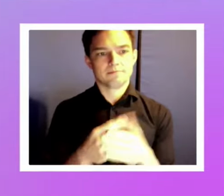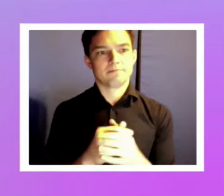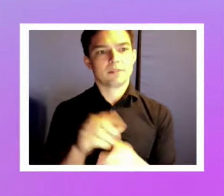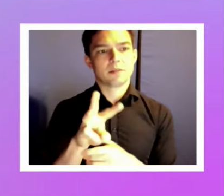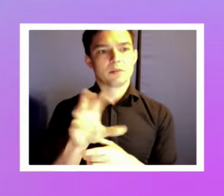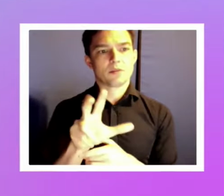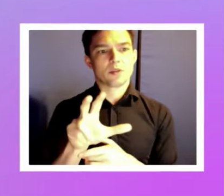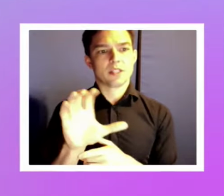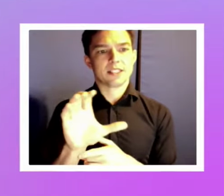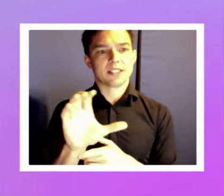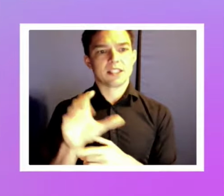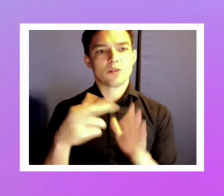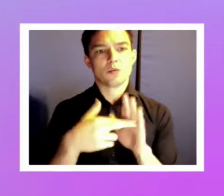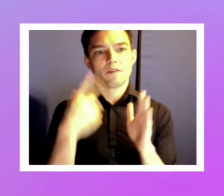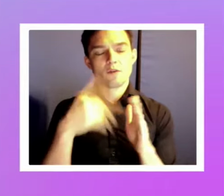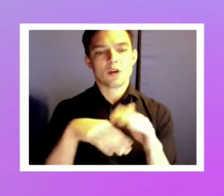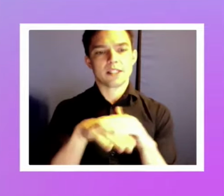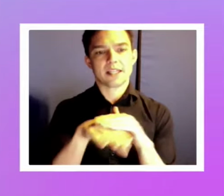rules for accessibility.